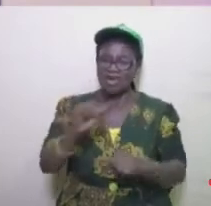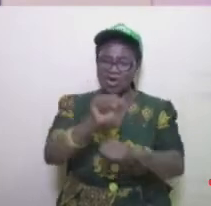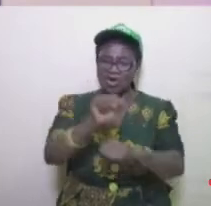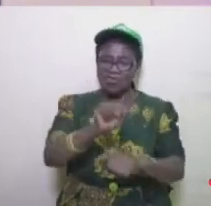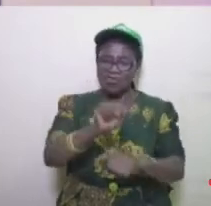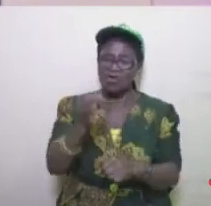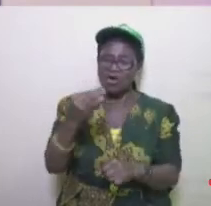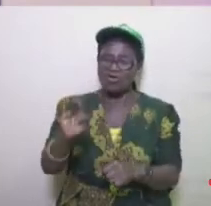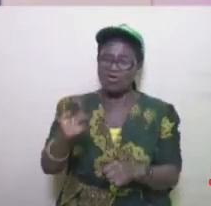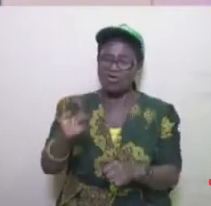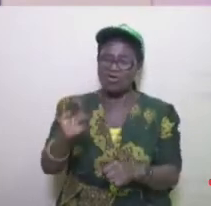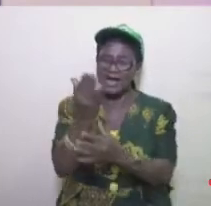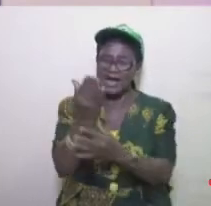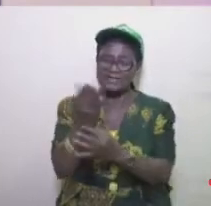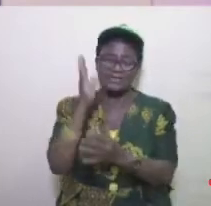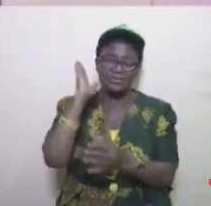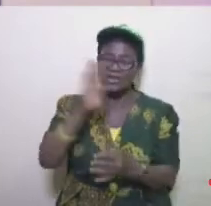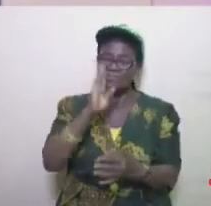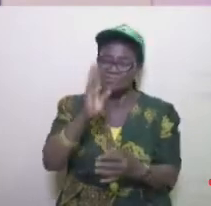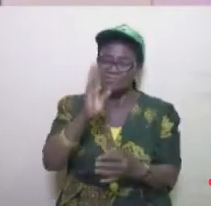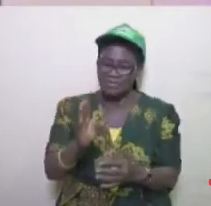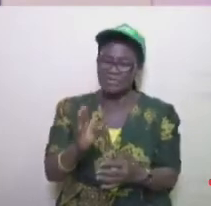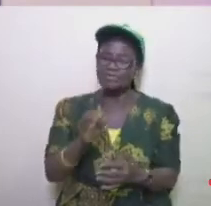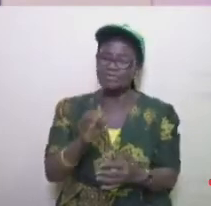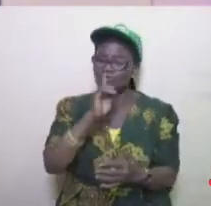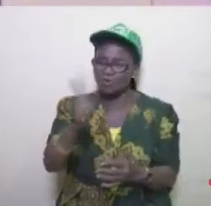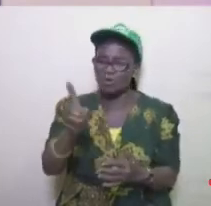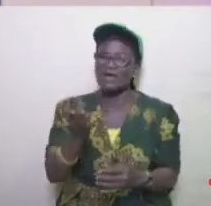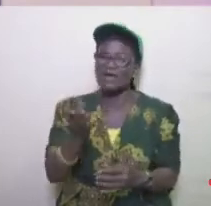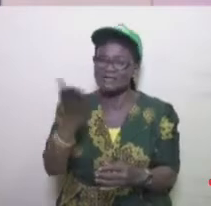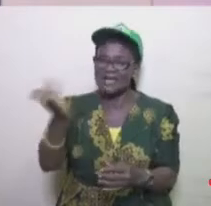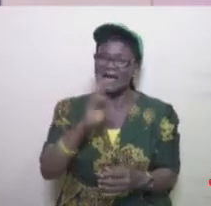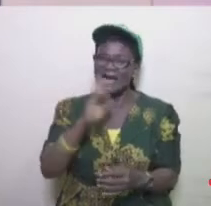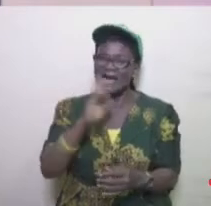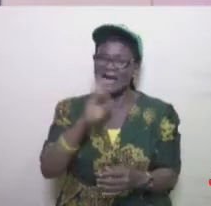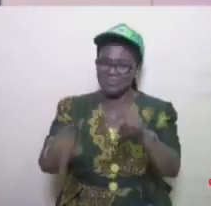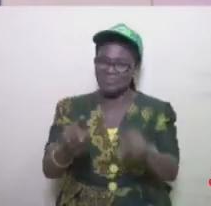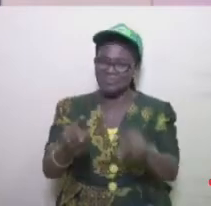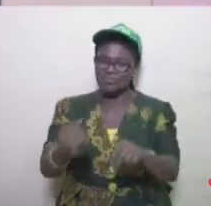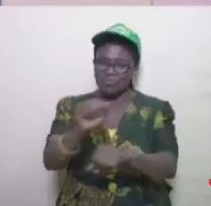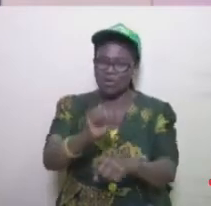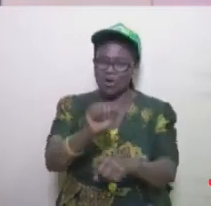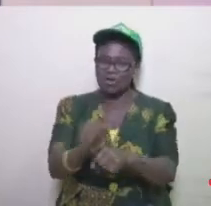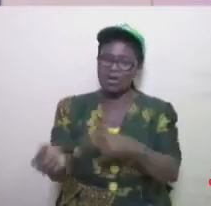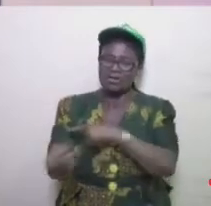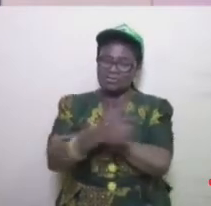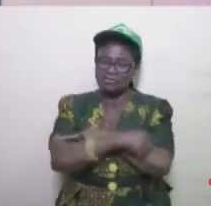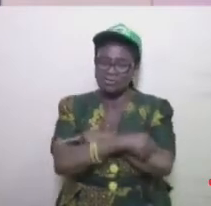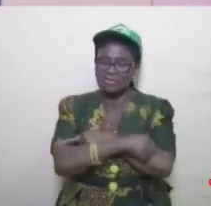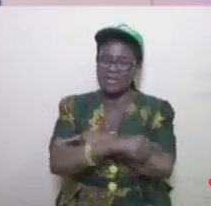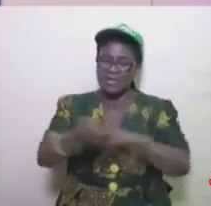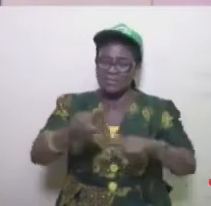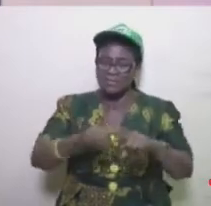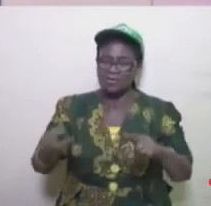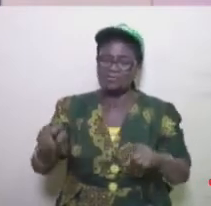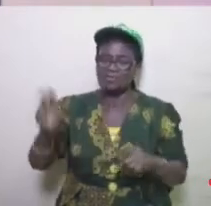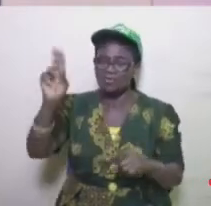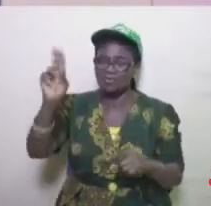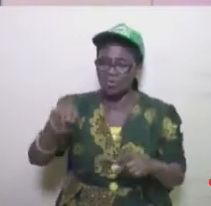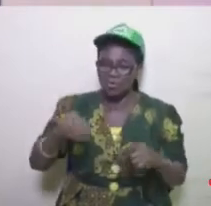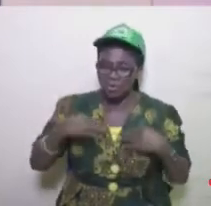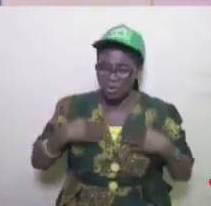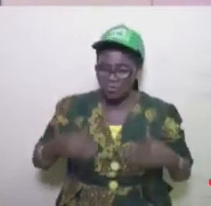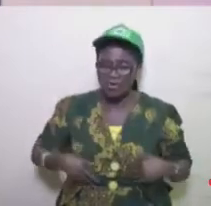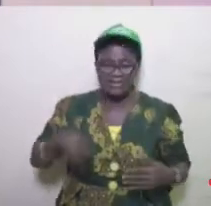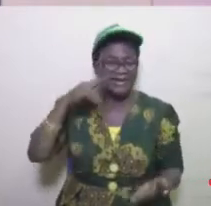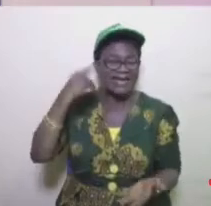will be confirmed. There are people who work today, but nobody recognizes what they are able to